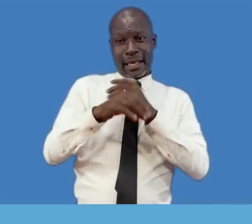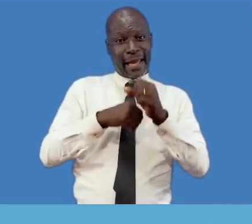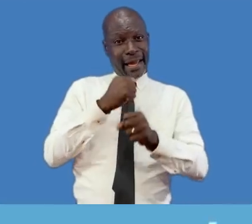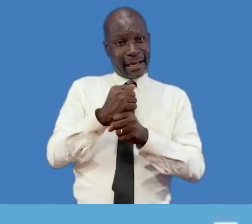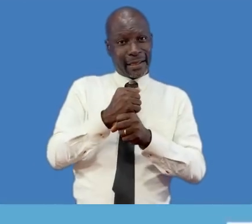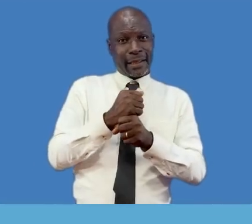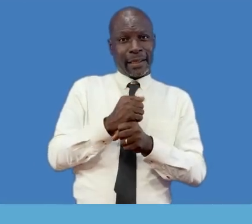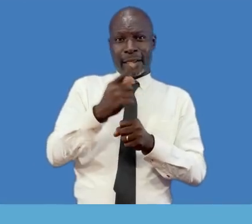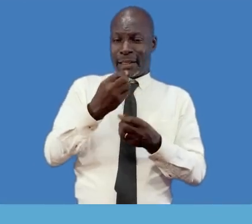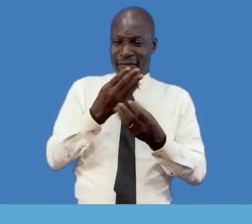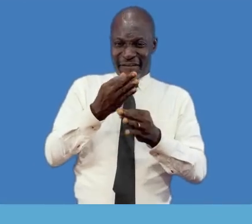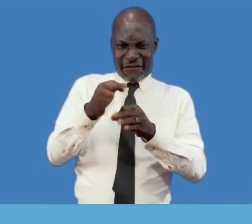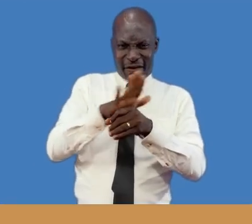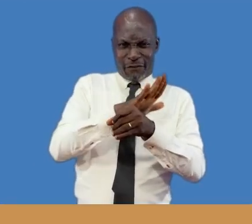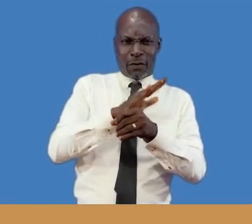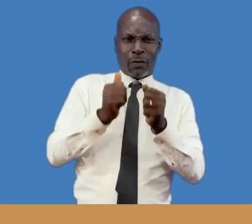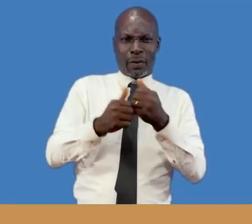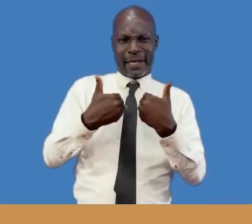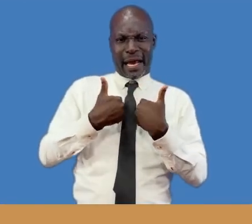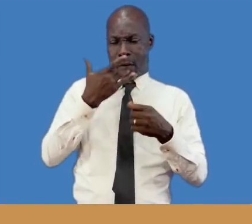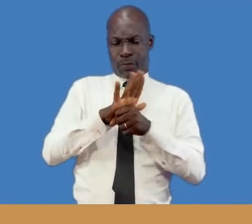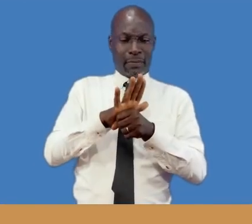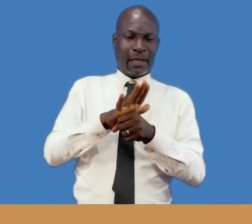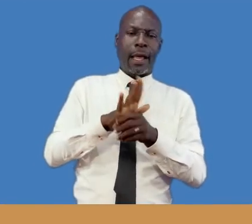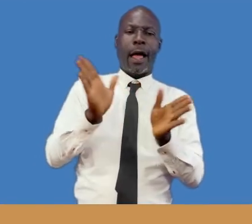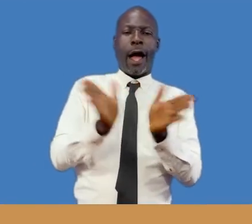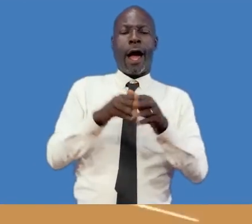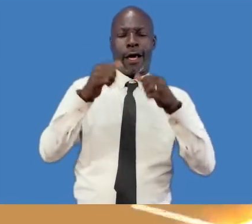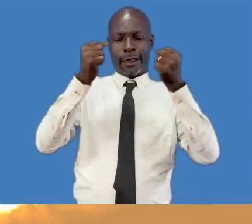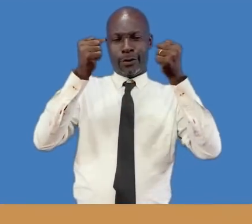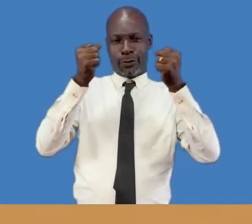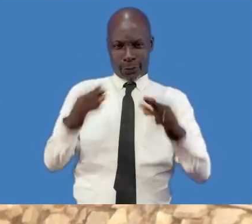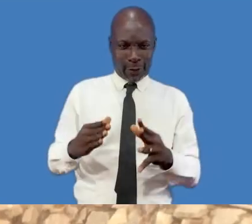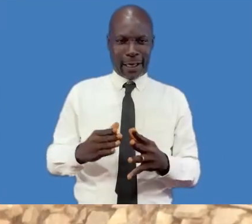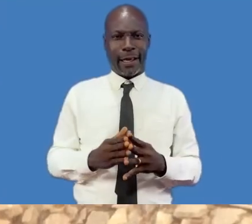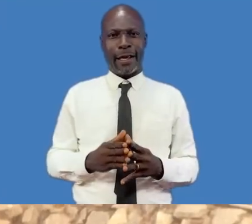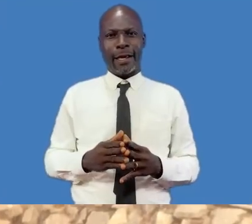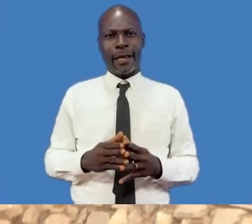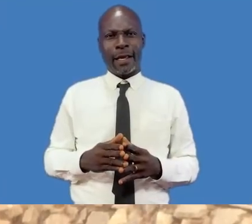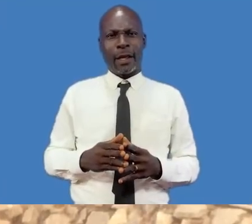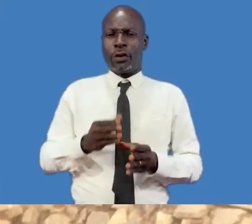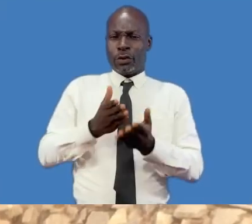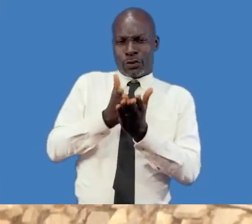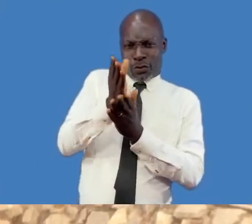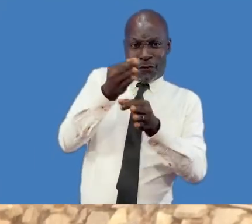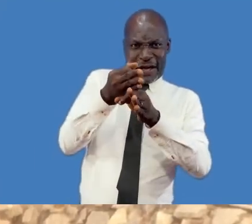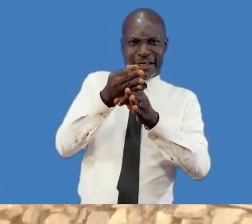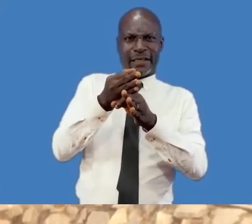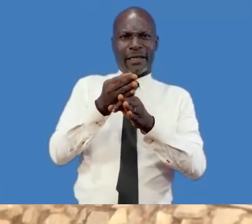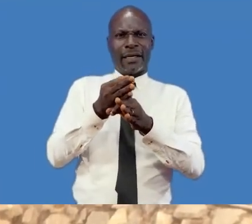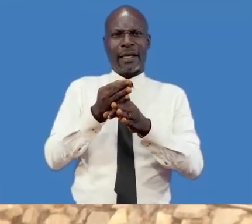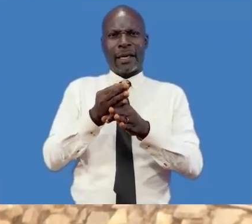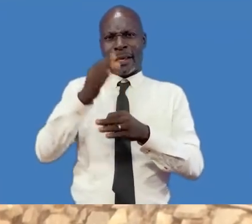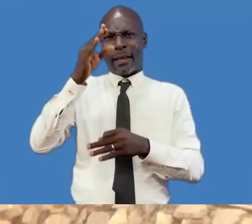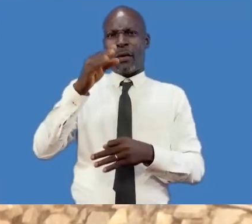she judged him faithful who had promised. Hallelujah. And I'm gidi yeso. And I'm